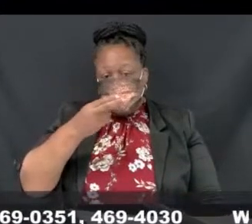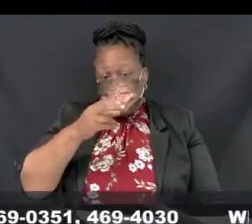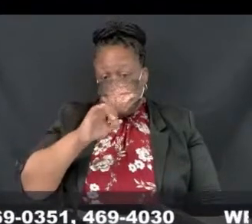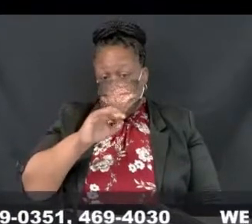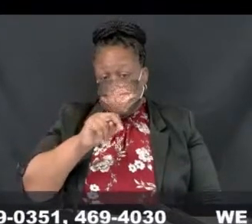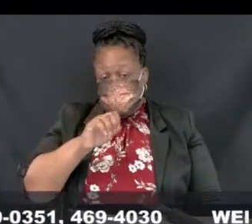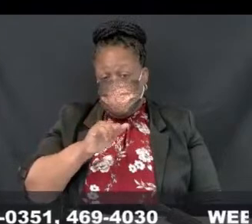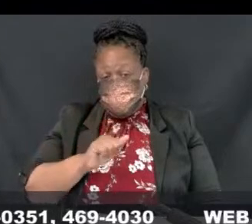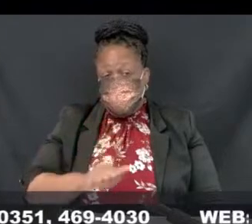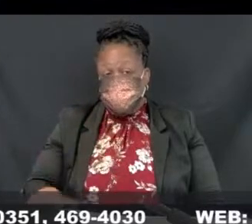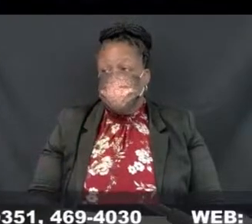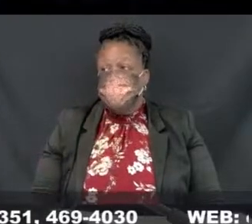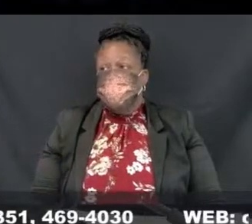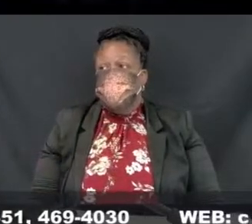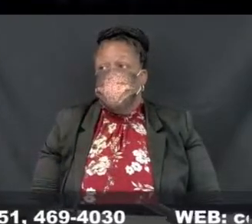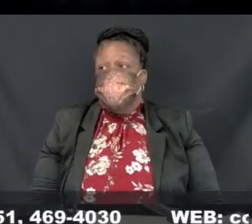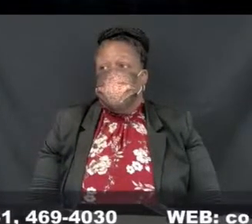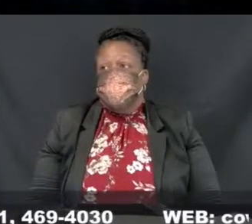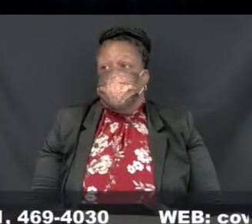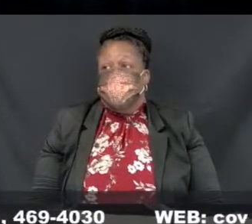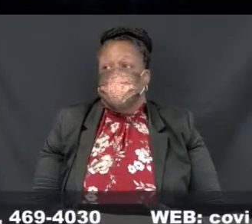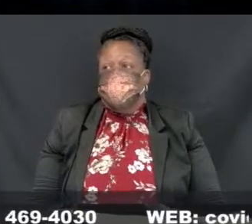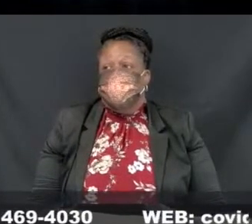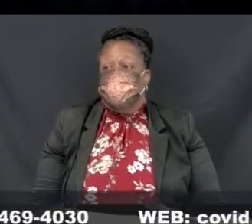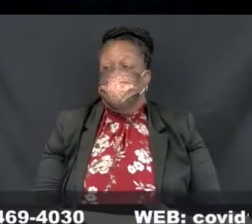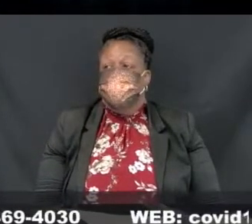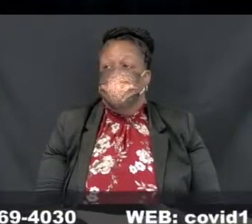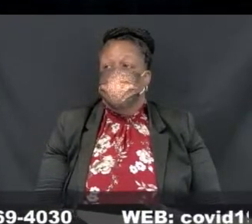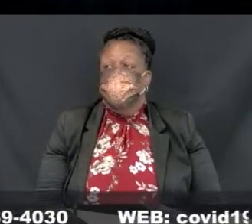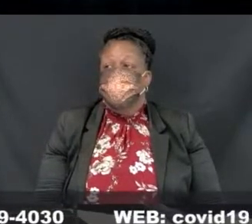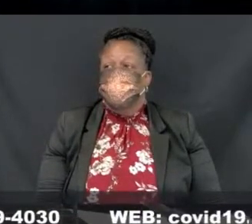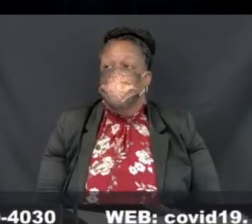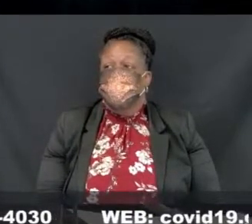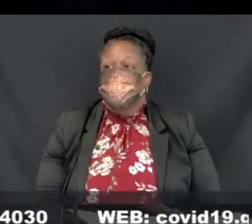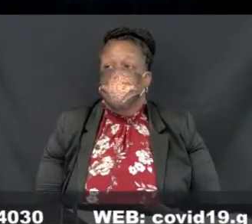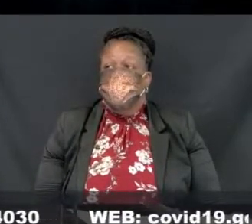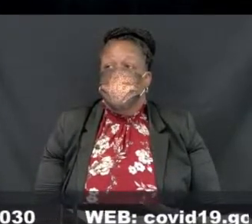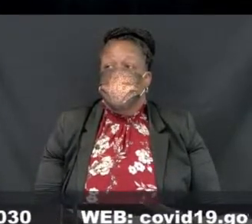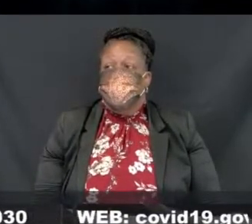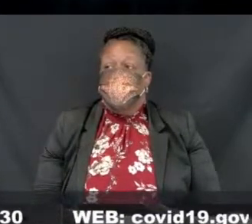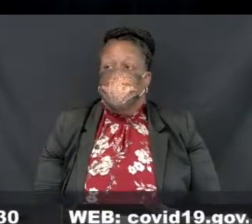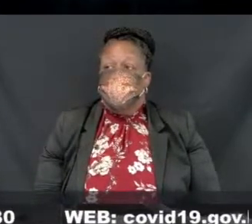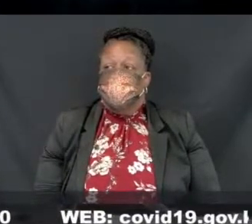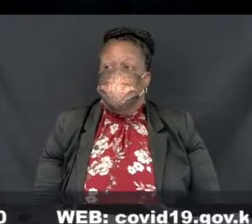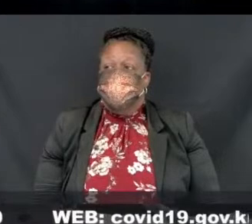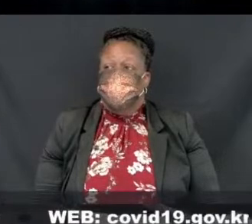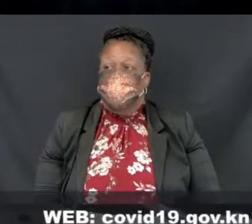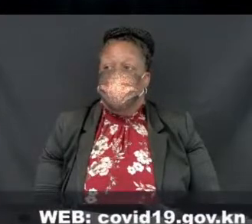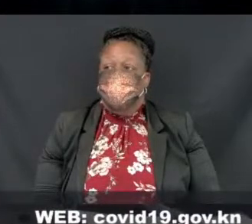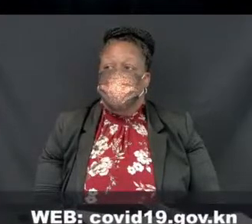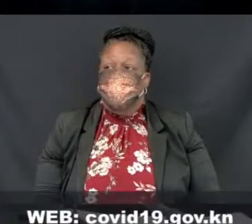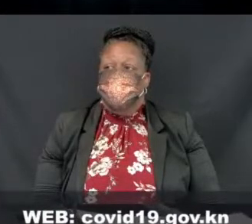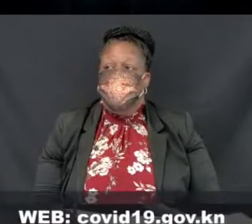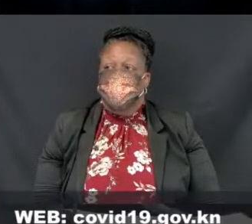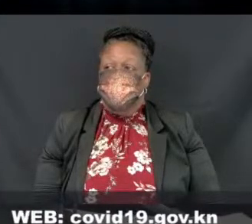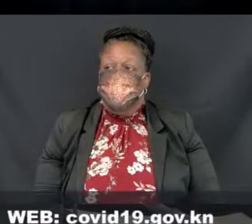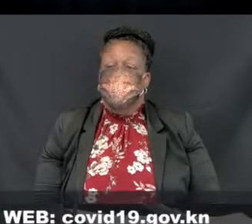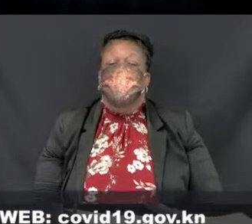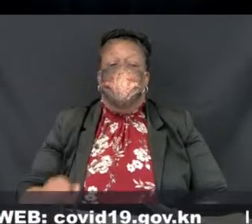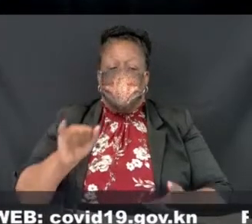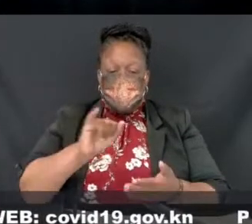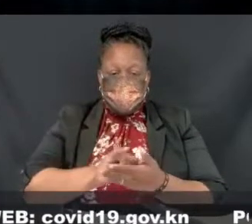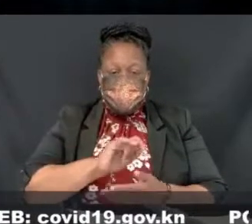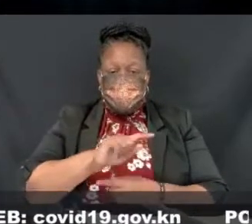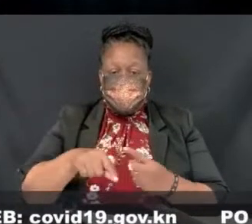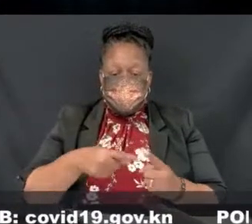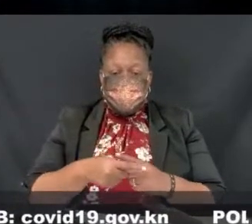their celebrations in China. In that instance, we started to mobilize and we started to move, and we started